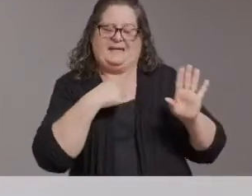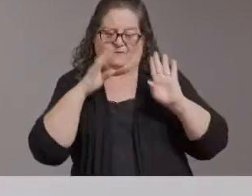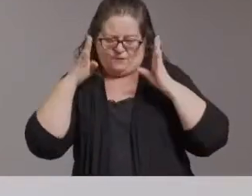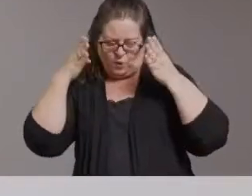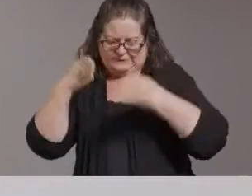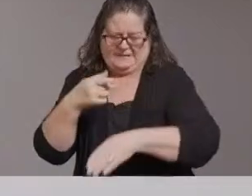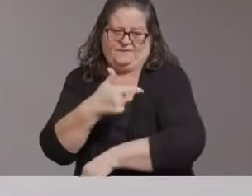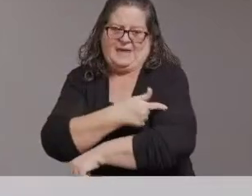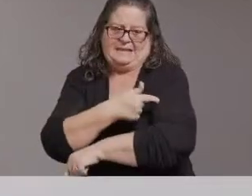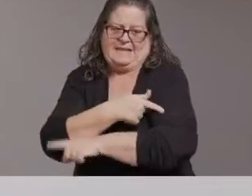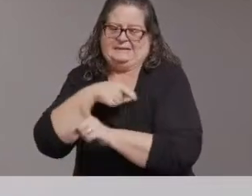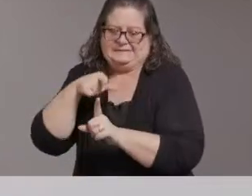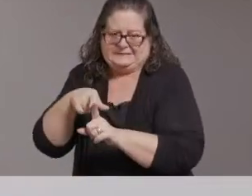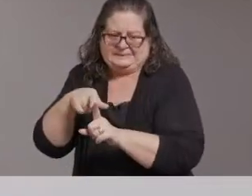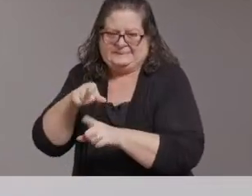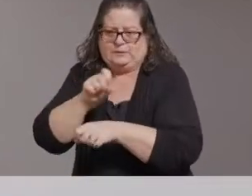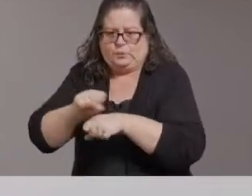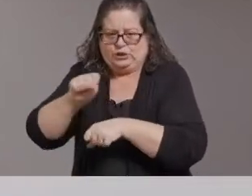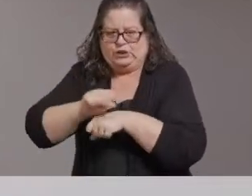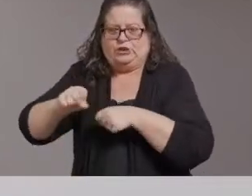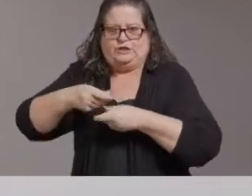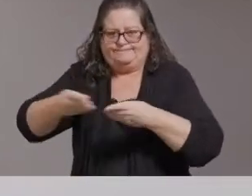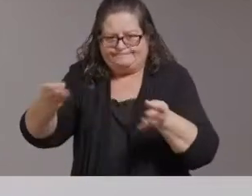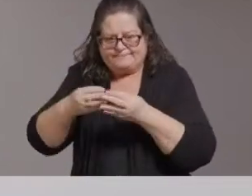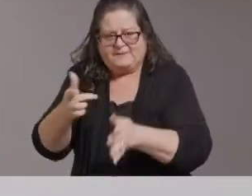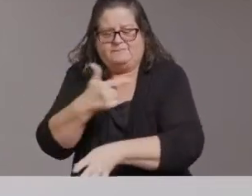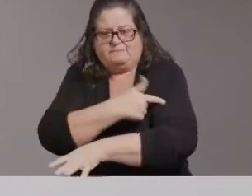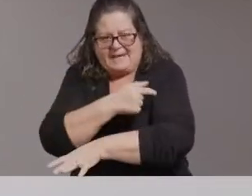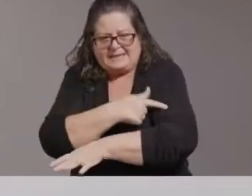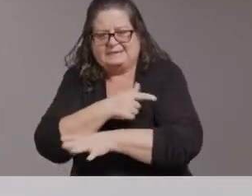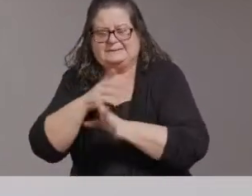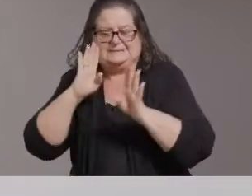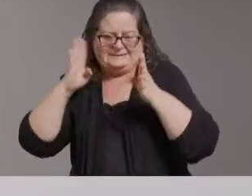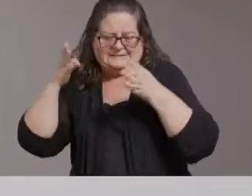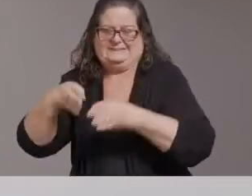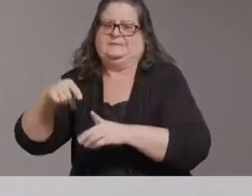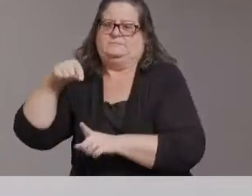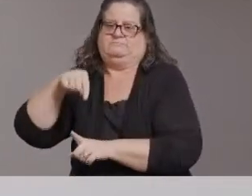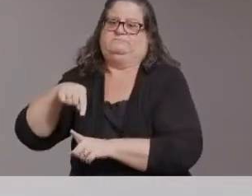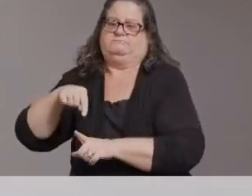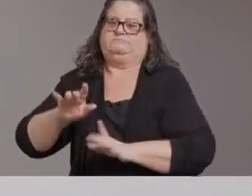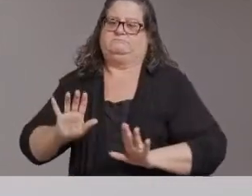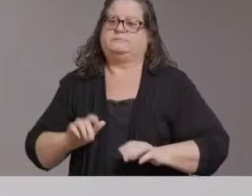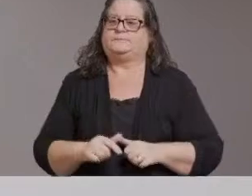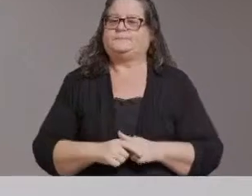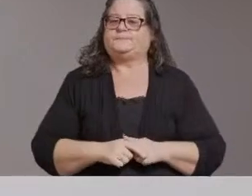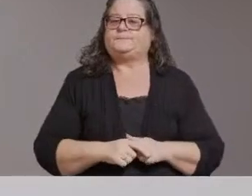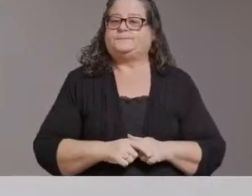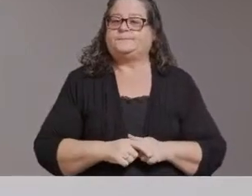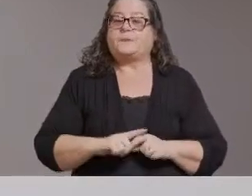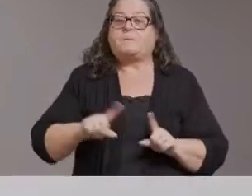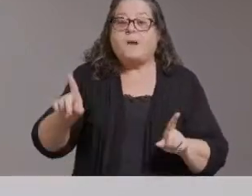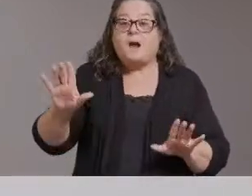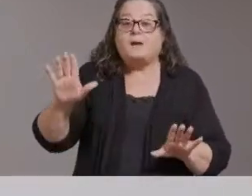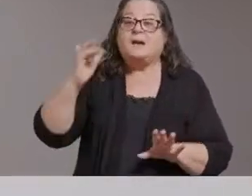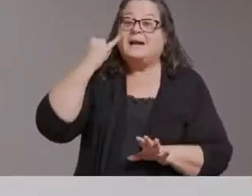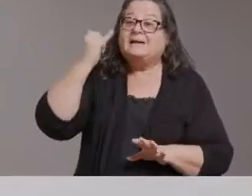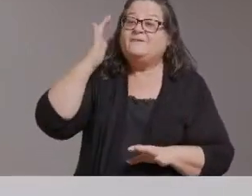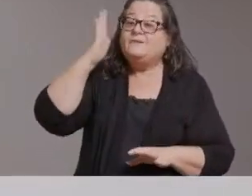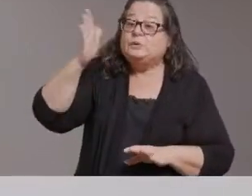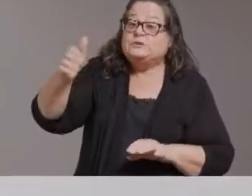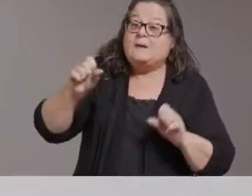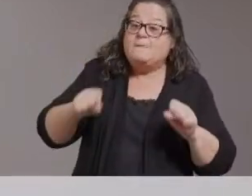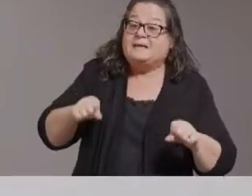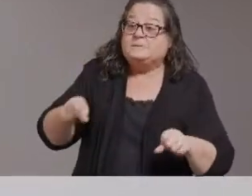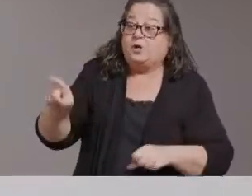vaccine as possible. But you left the door open as a possibility in the future. I think it's one of a number